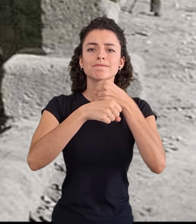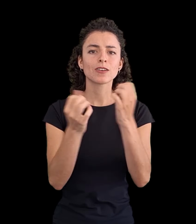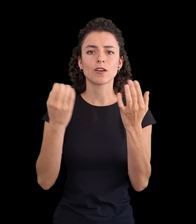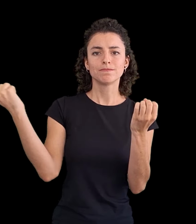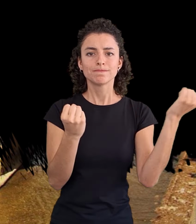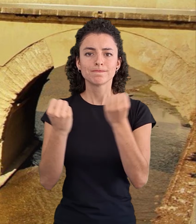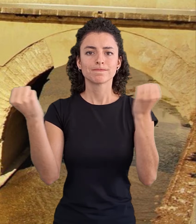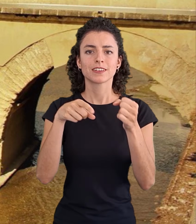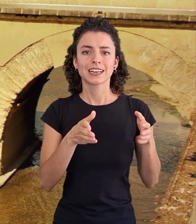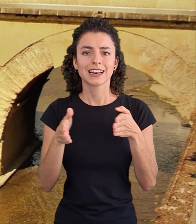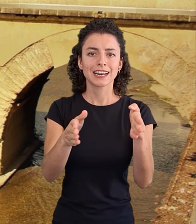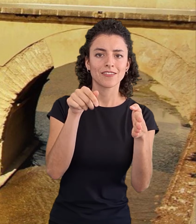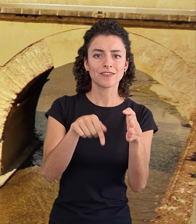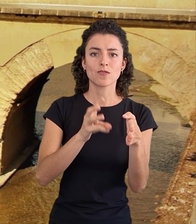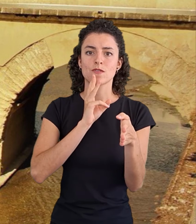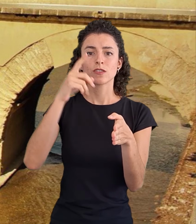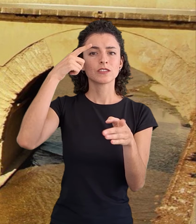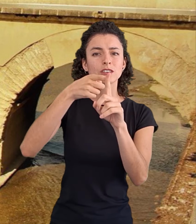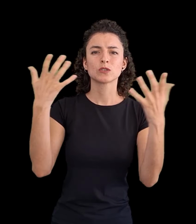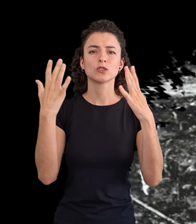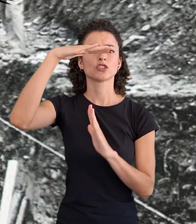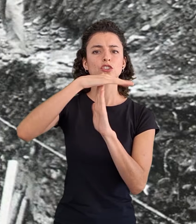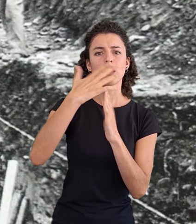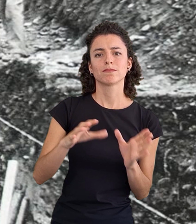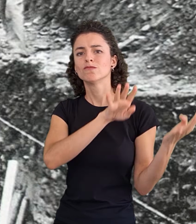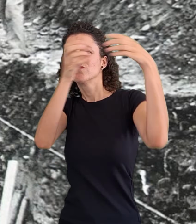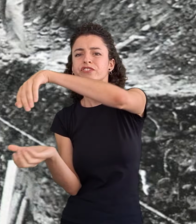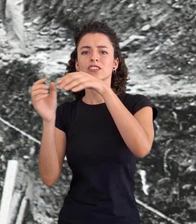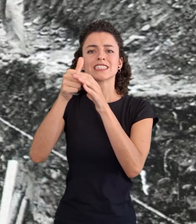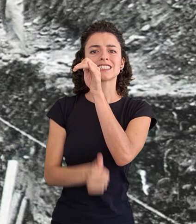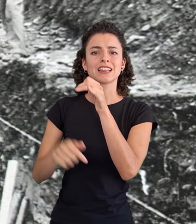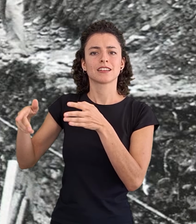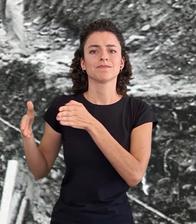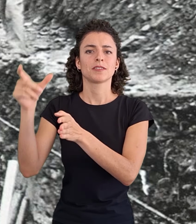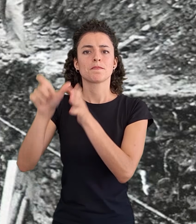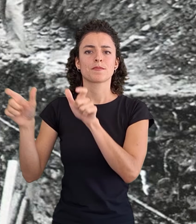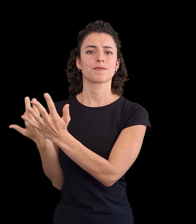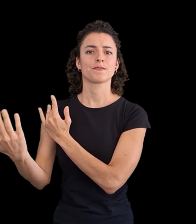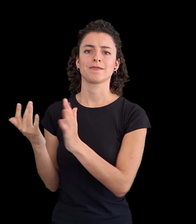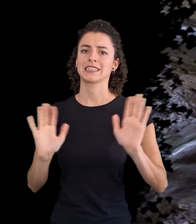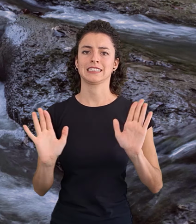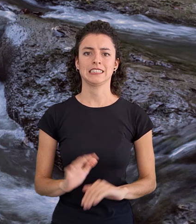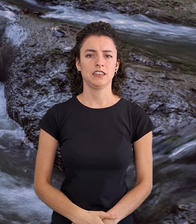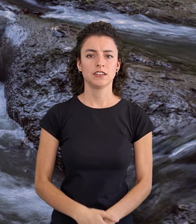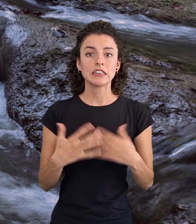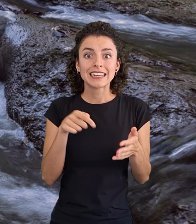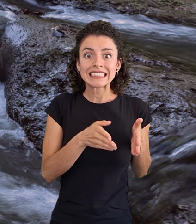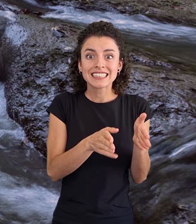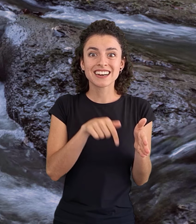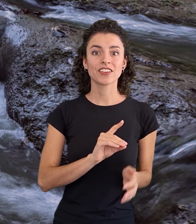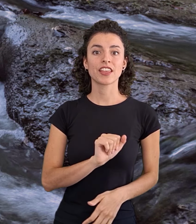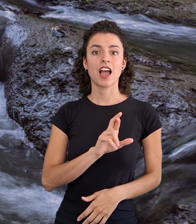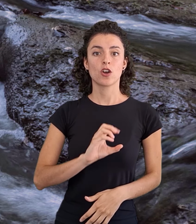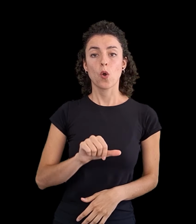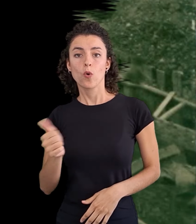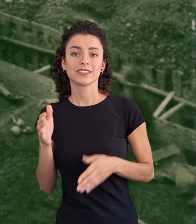The Darro and Genil rivers that cut through the city presented an optimum repository for all possible kinds of waste,